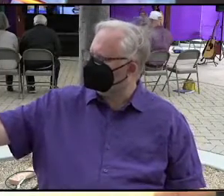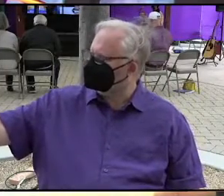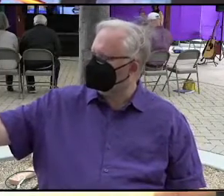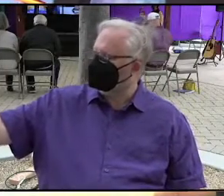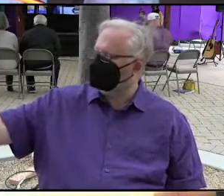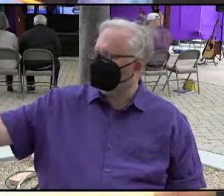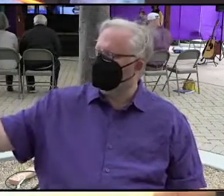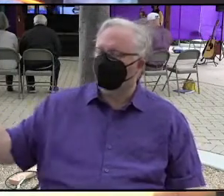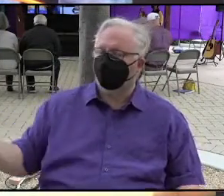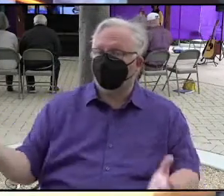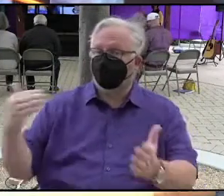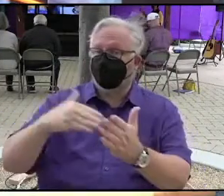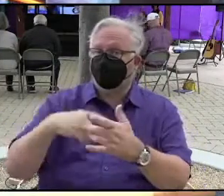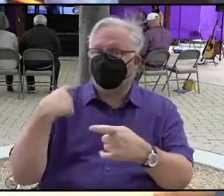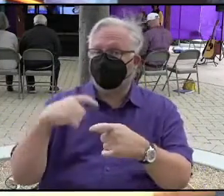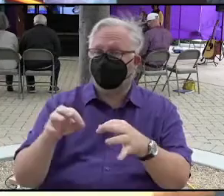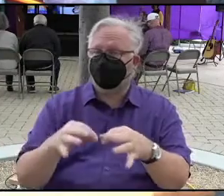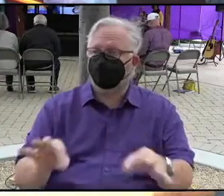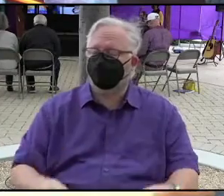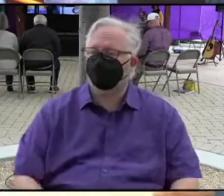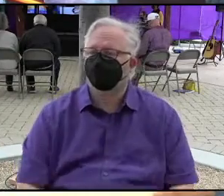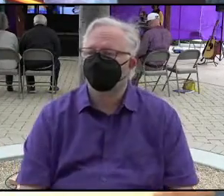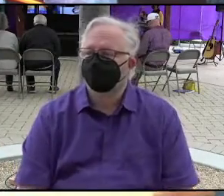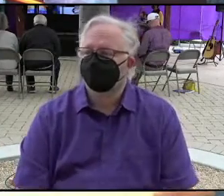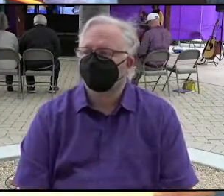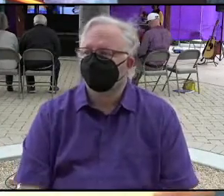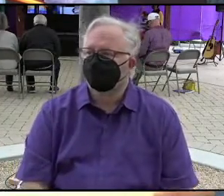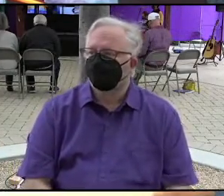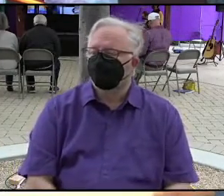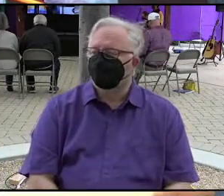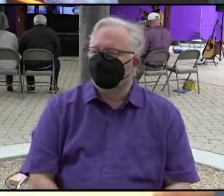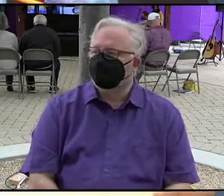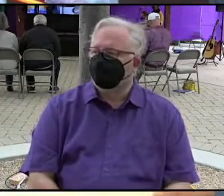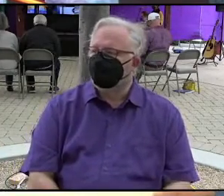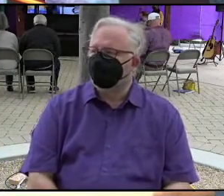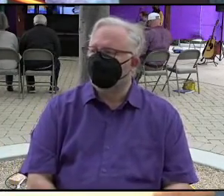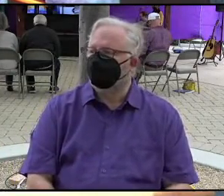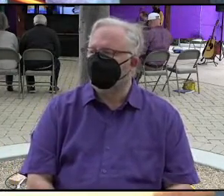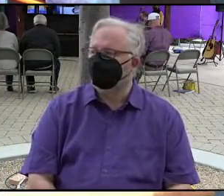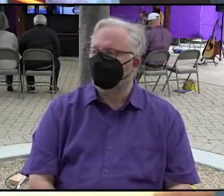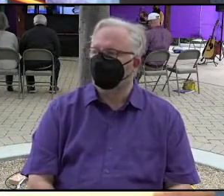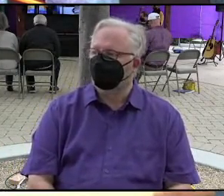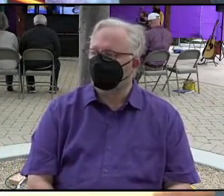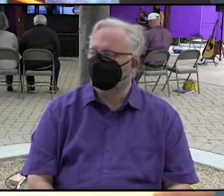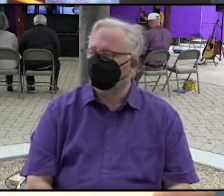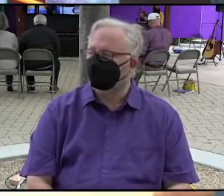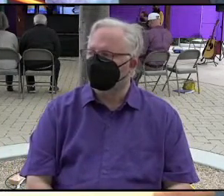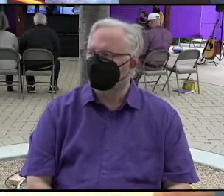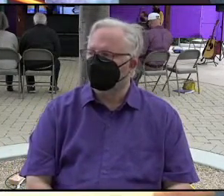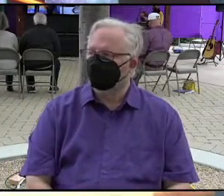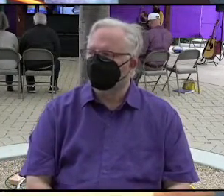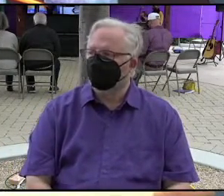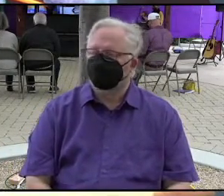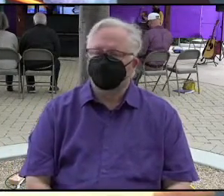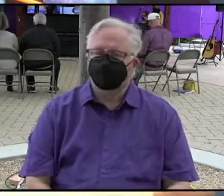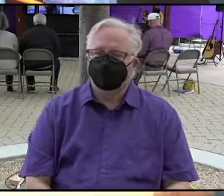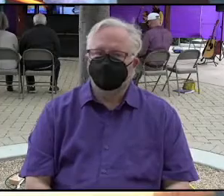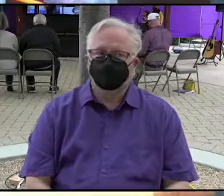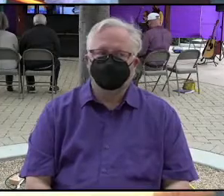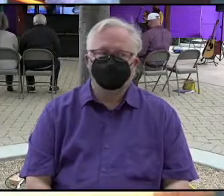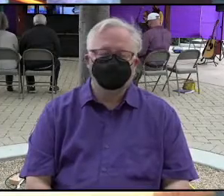Que el amor sea la doctrina de esta iglesia, la búsqueda de la verdad, su sacramento, y el servicio, su